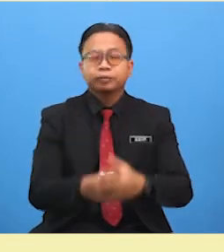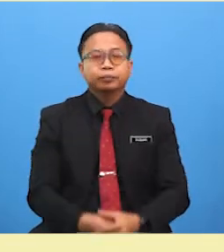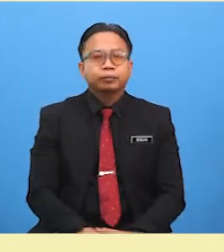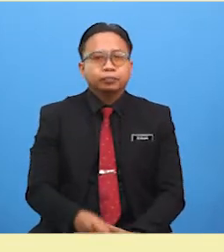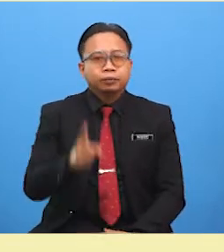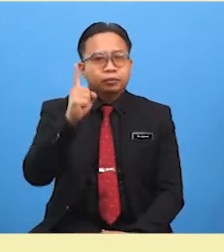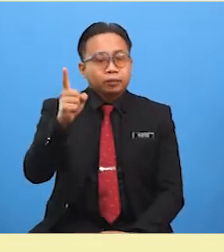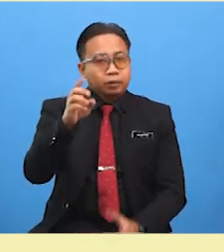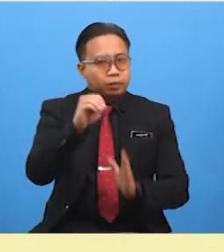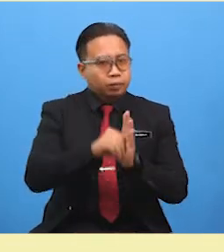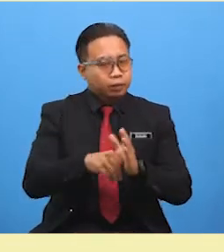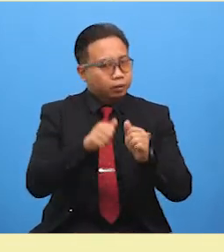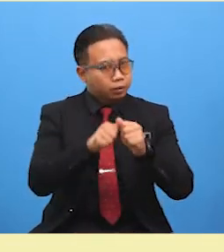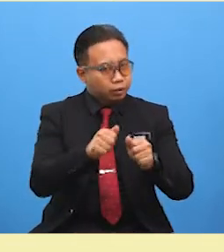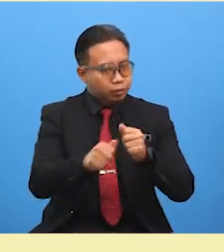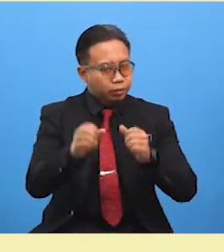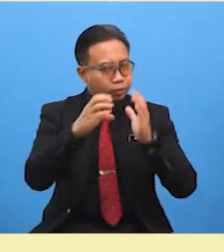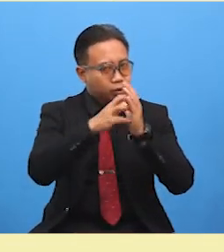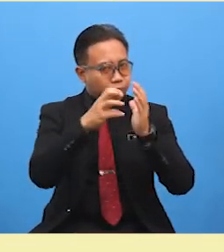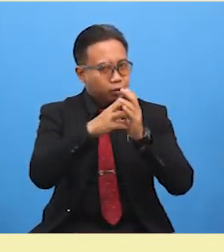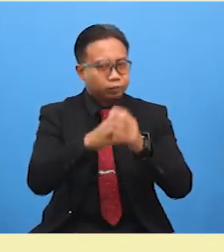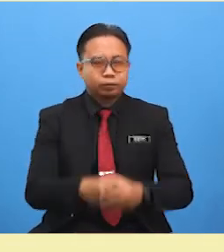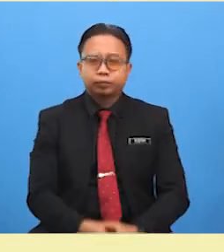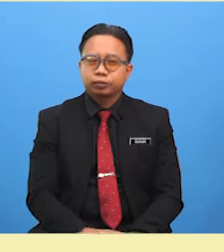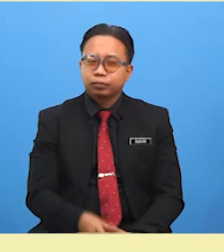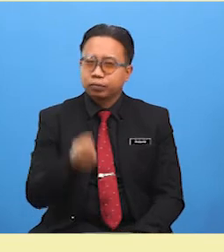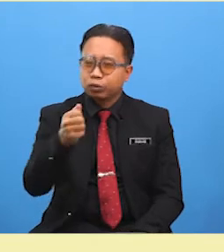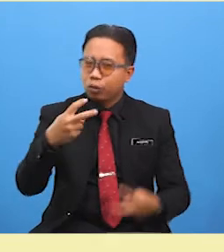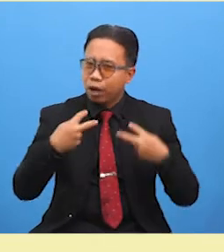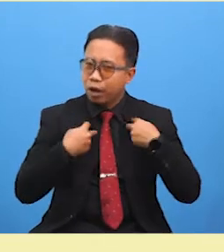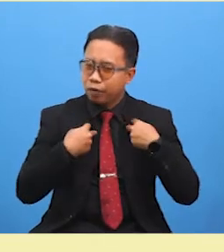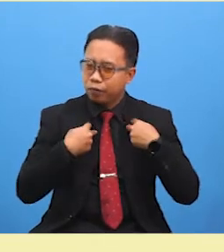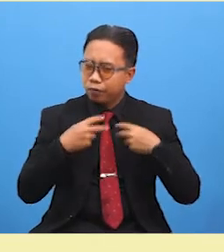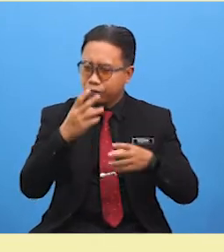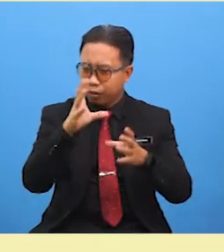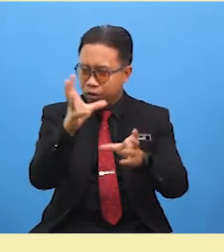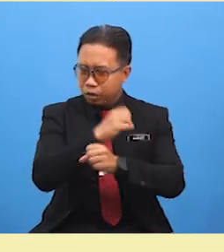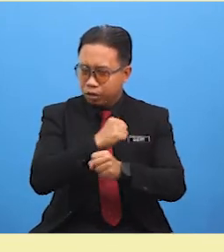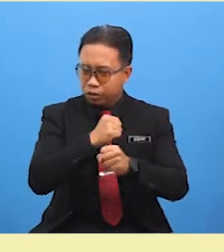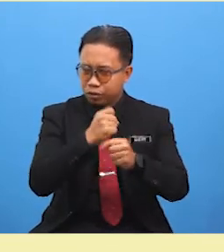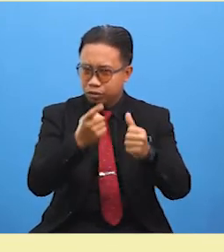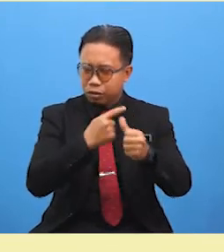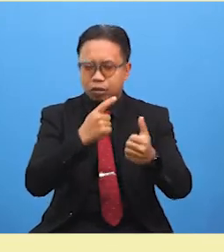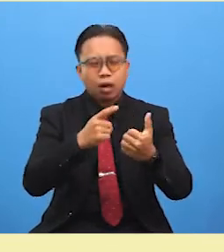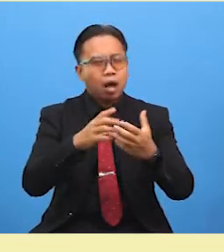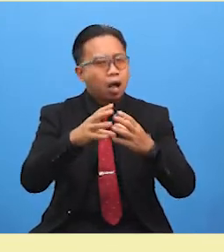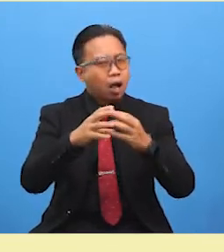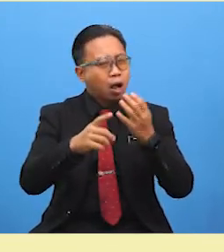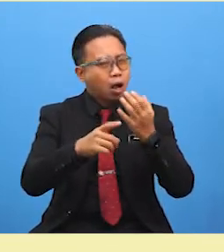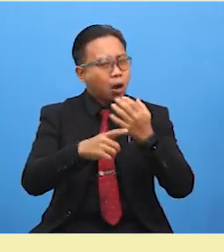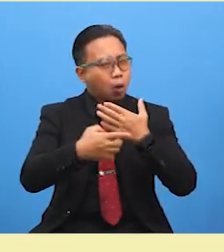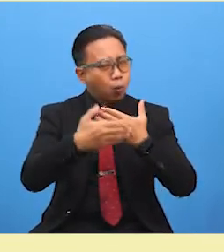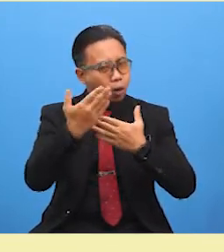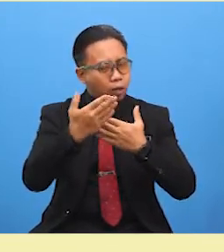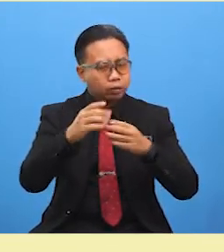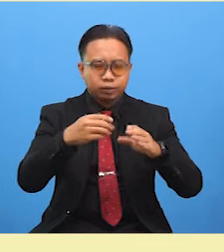each paragraph. And in this 1 minute, you would have to analyze the paragraph from the beginning up to the end. And I hope all of you are ready